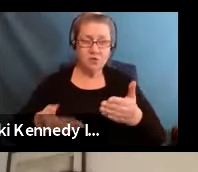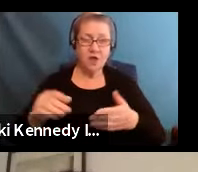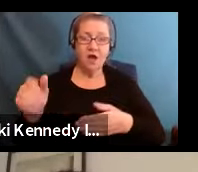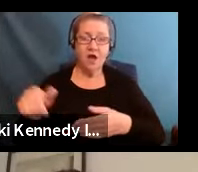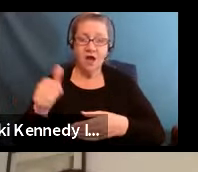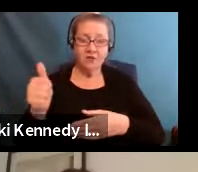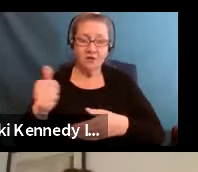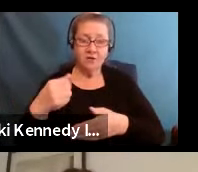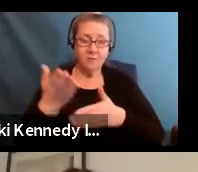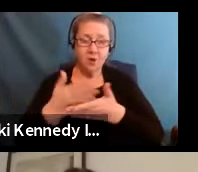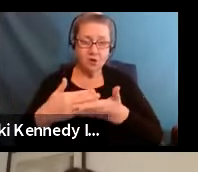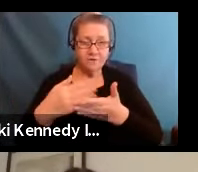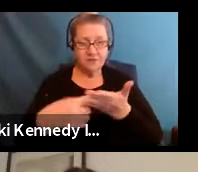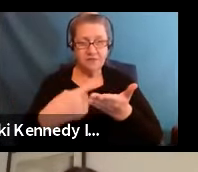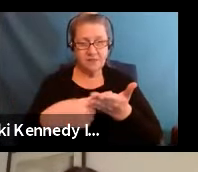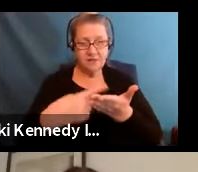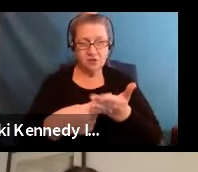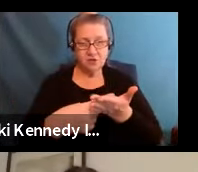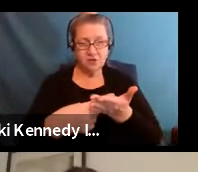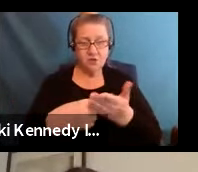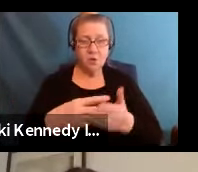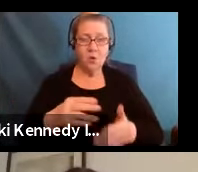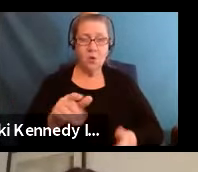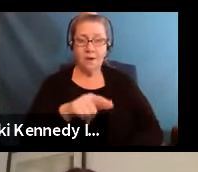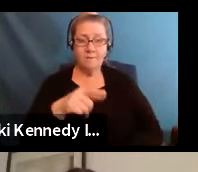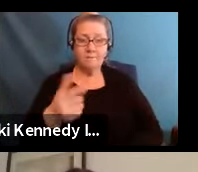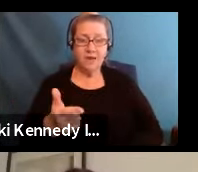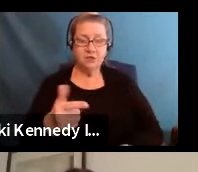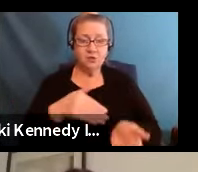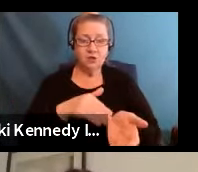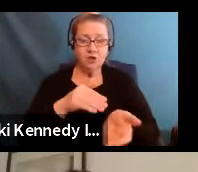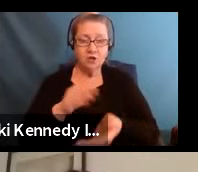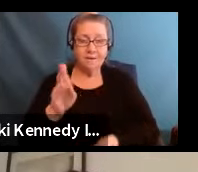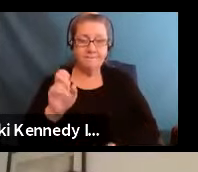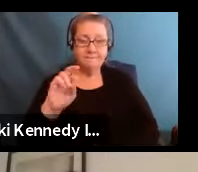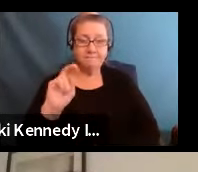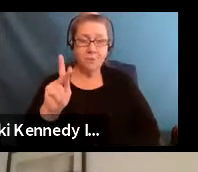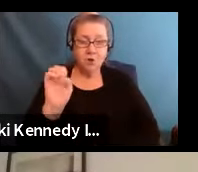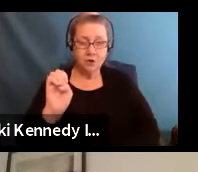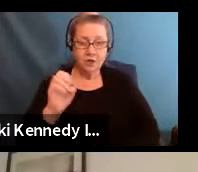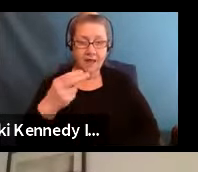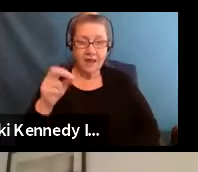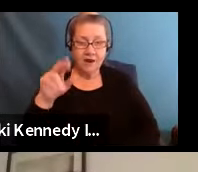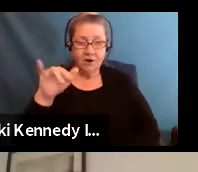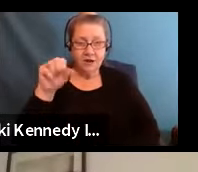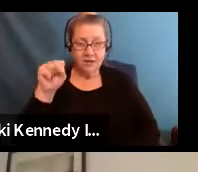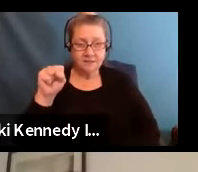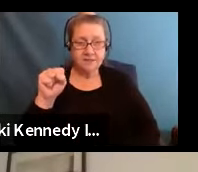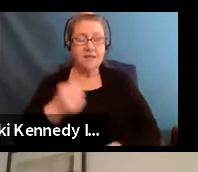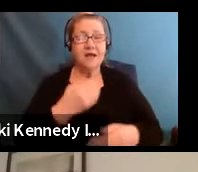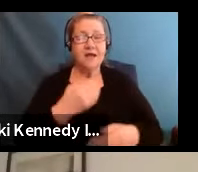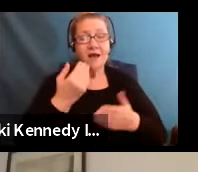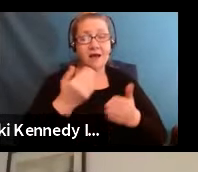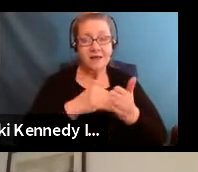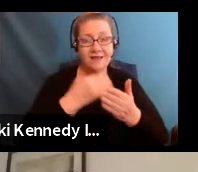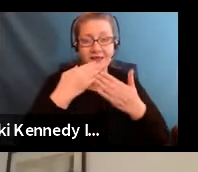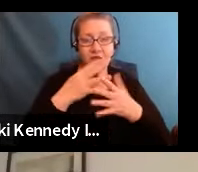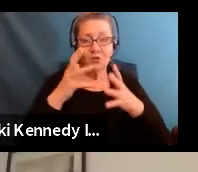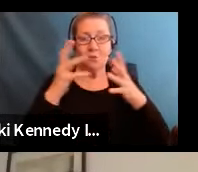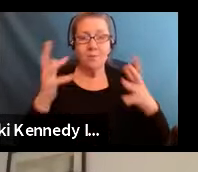and how we're thinking about it. So I'm going to turn it back to Dr. Burke Harris so she can go ahead and move us forward. Again, thank you so